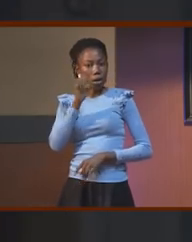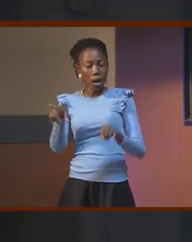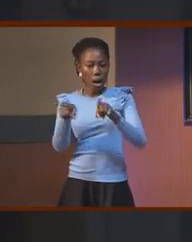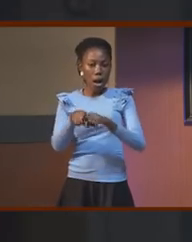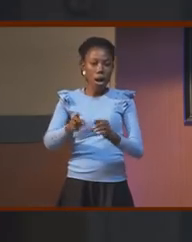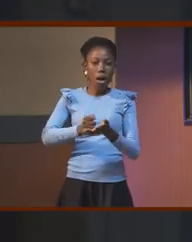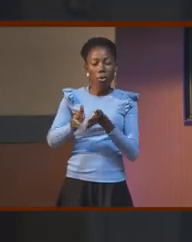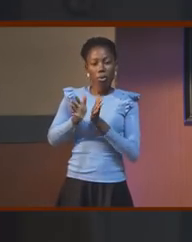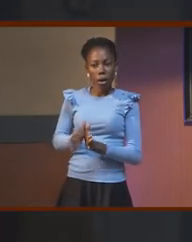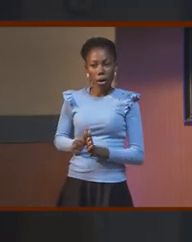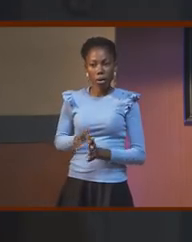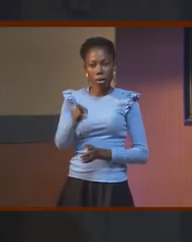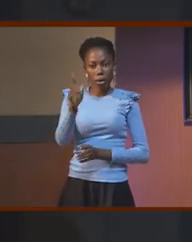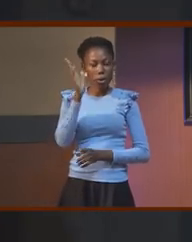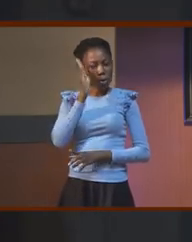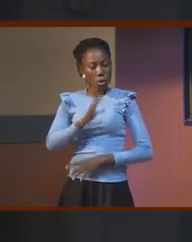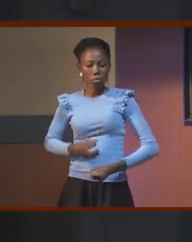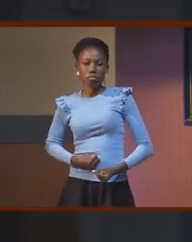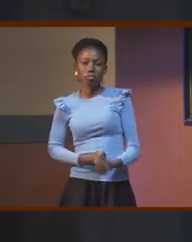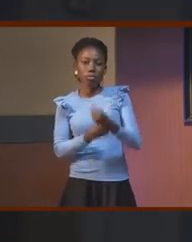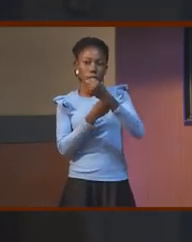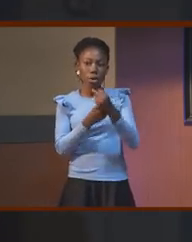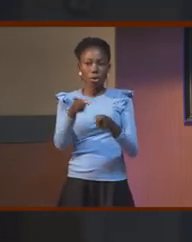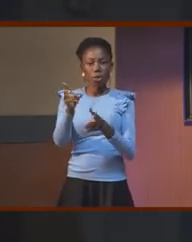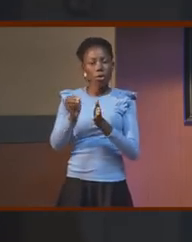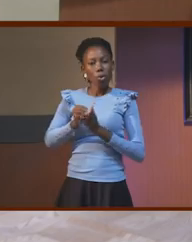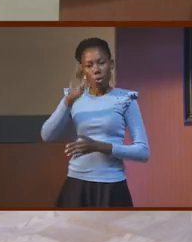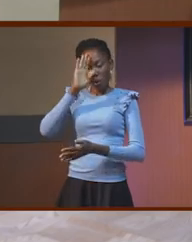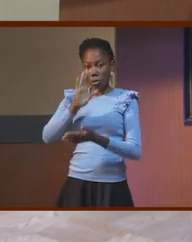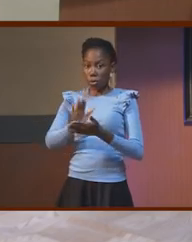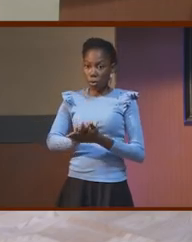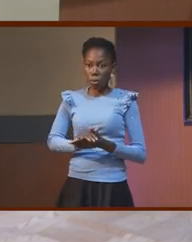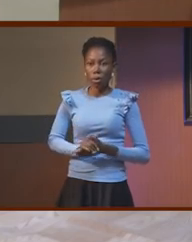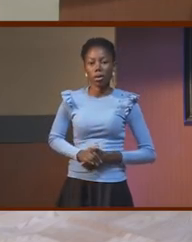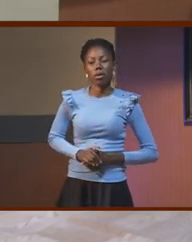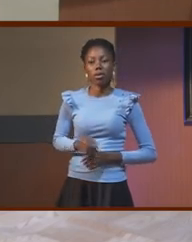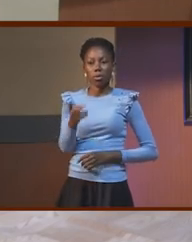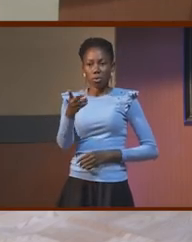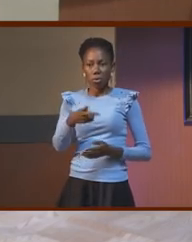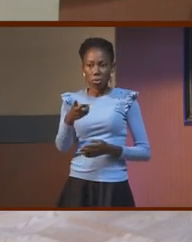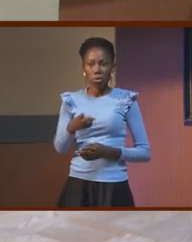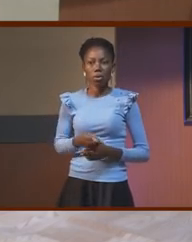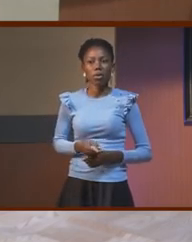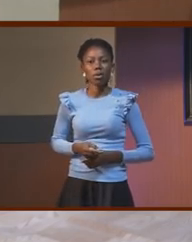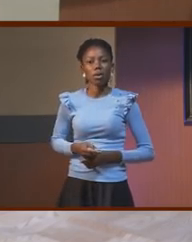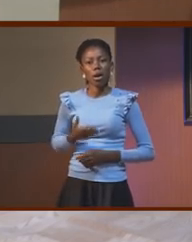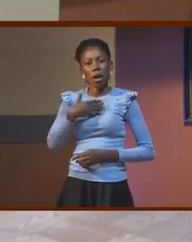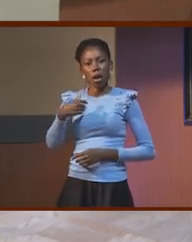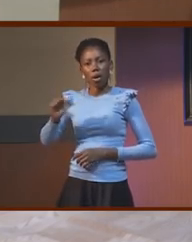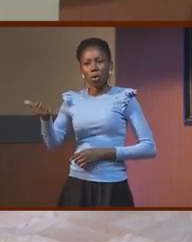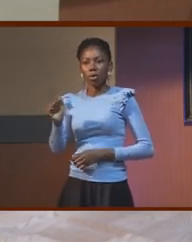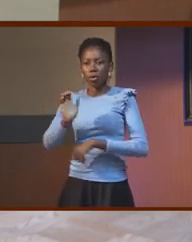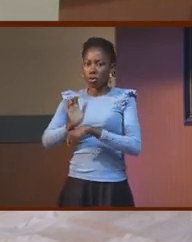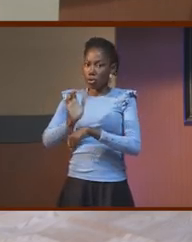writer, I also sponsor with my husband. My husband is my sponsor, and one of my